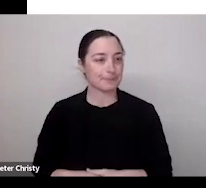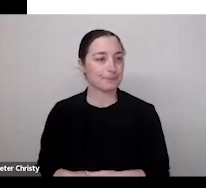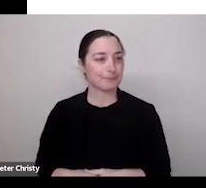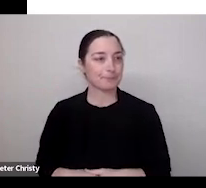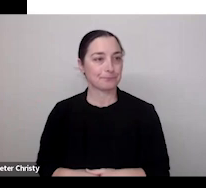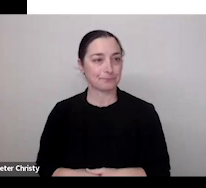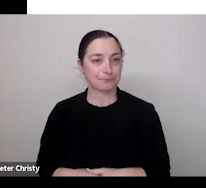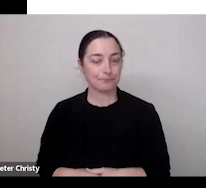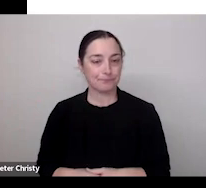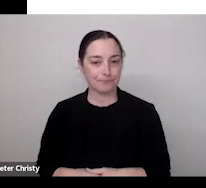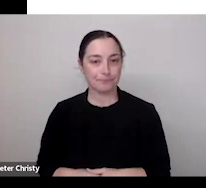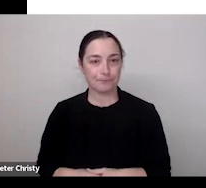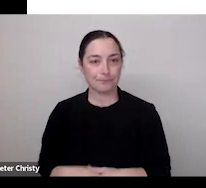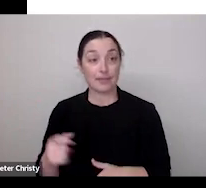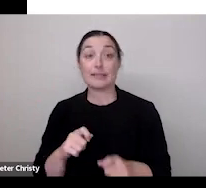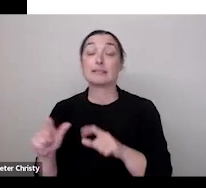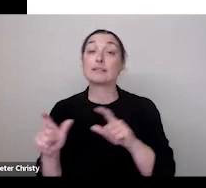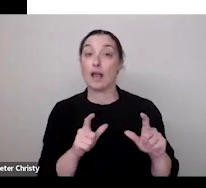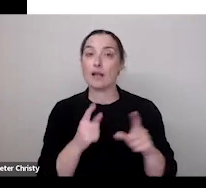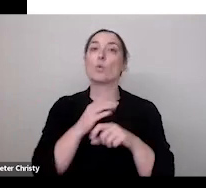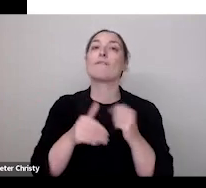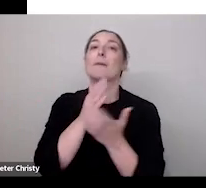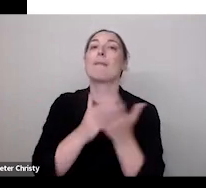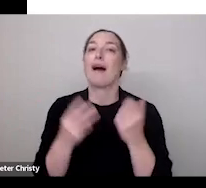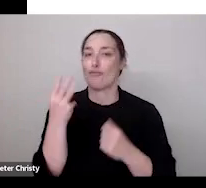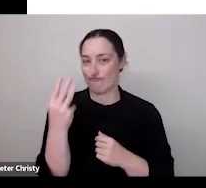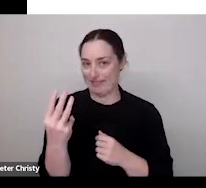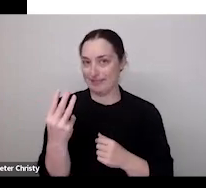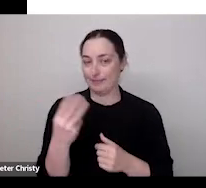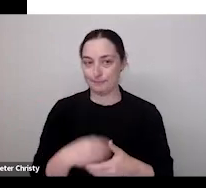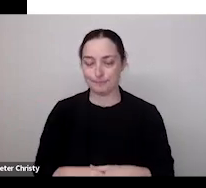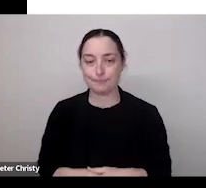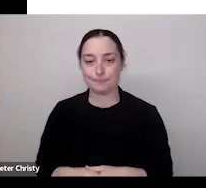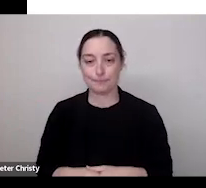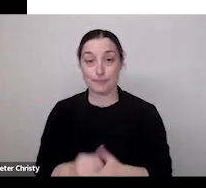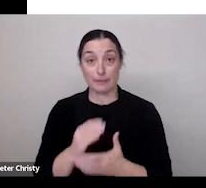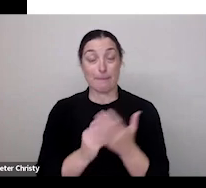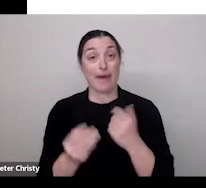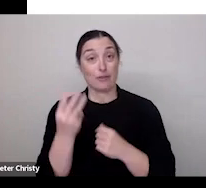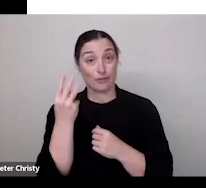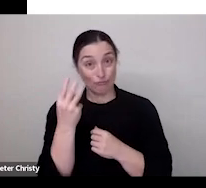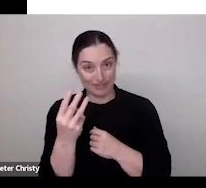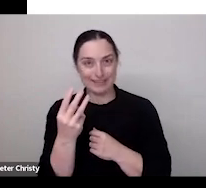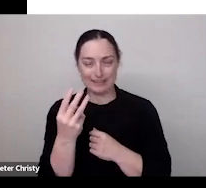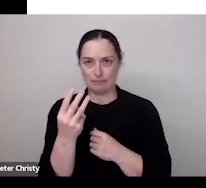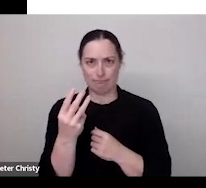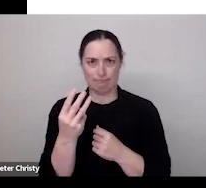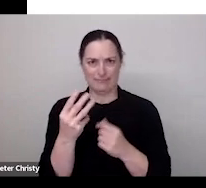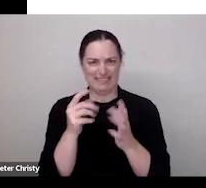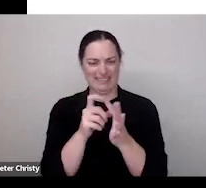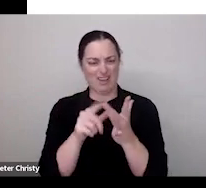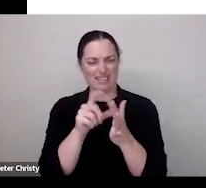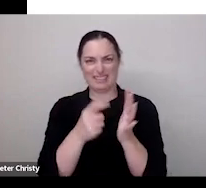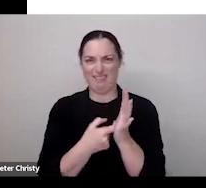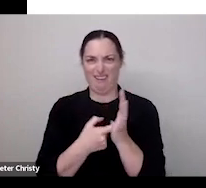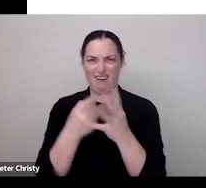On the next slide, we move to part 3 of the framework. And part 3 is really focused on what is this DIDRR framework